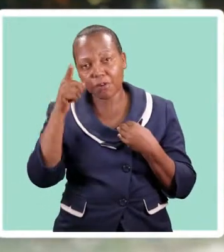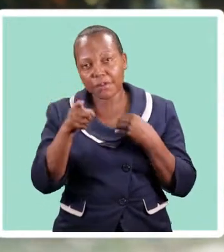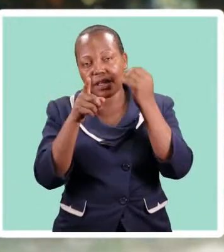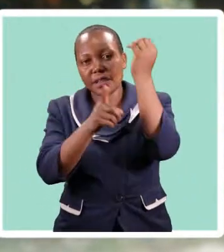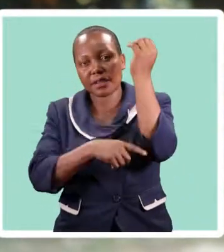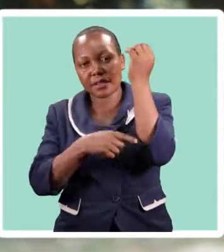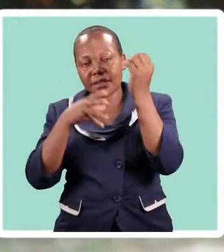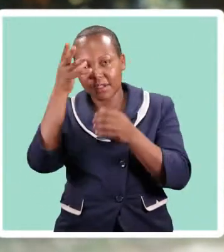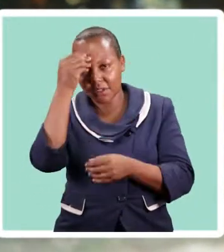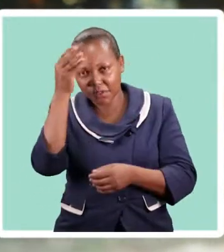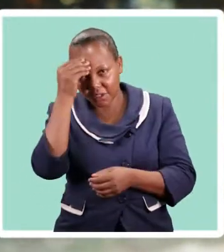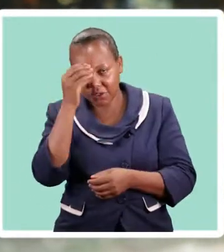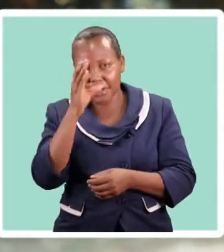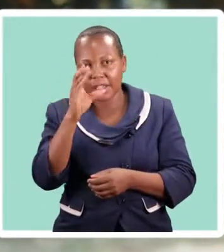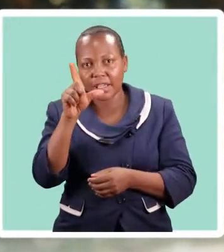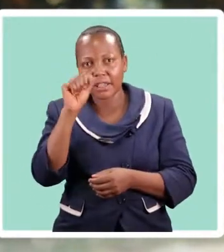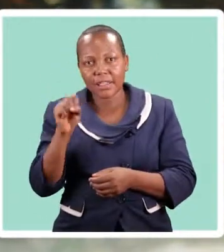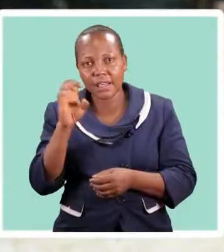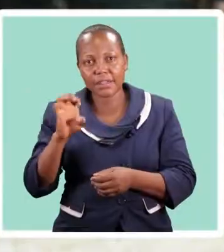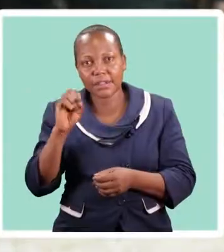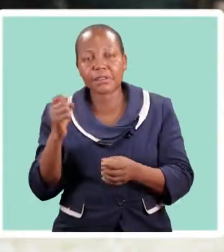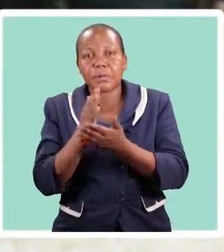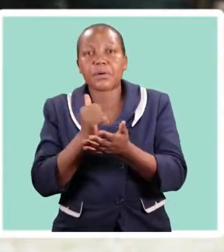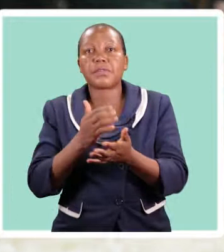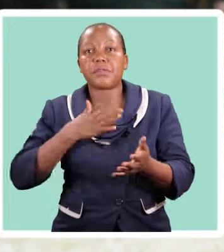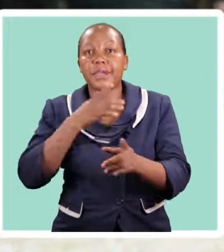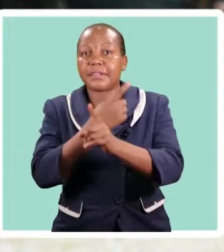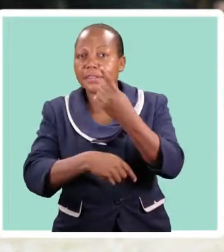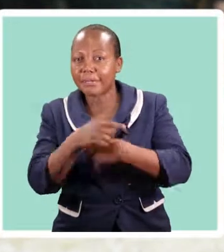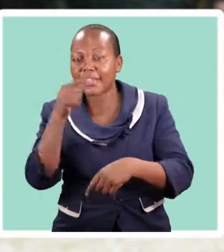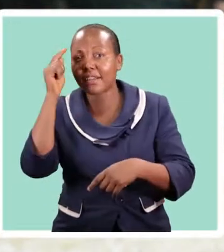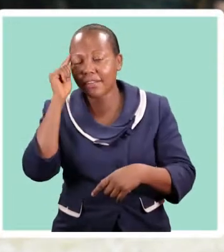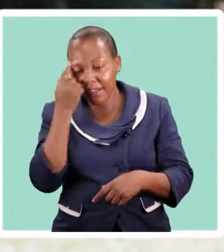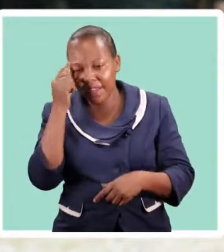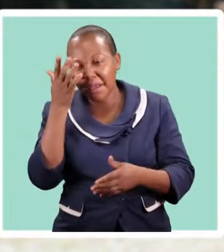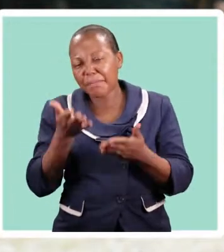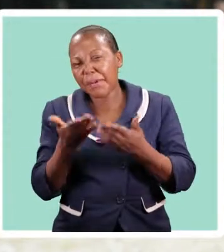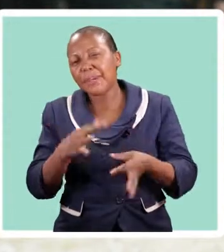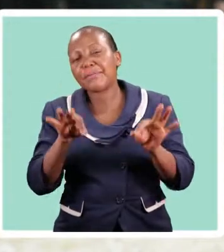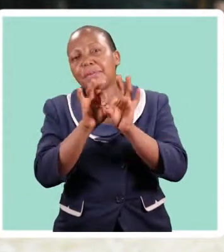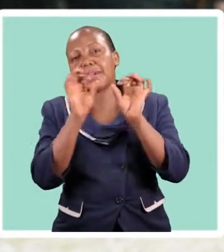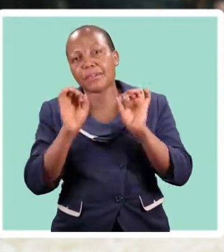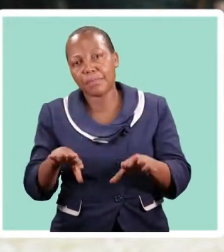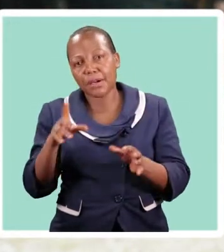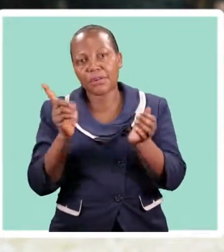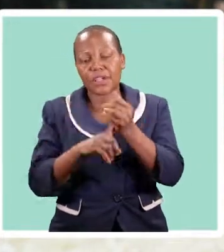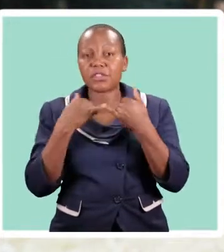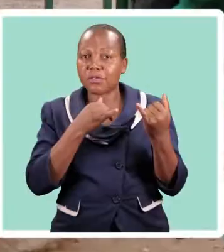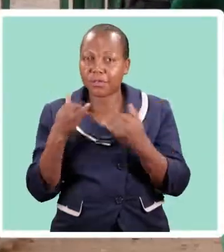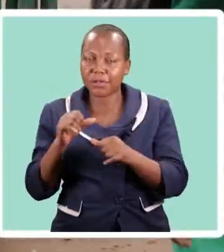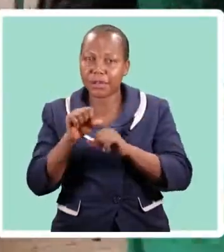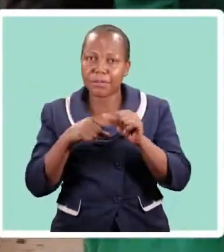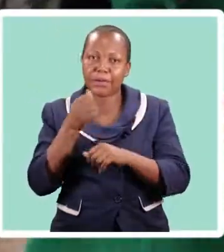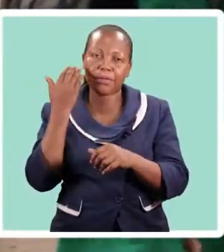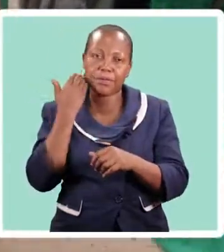for those sex education sessions. Because of my disability, they didn't think that it was important for me to